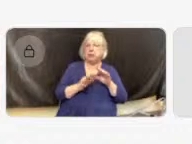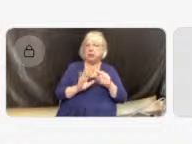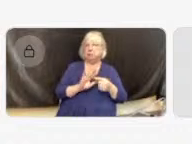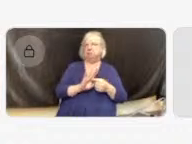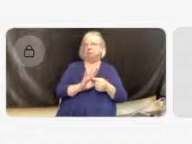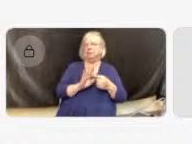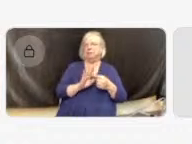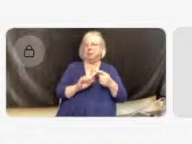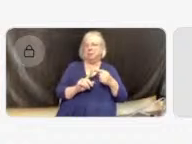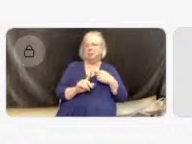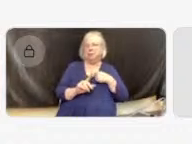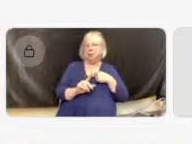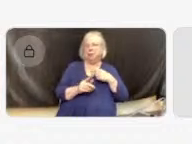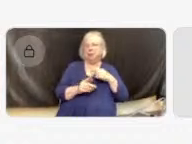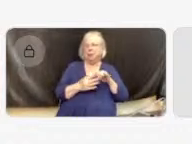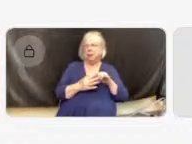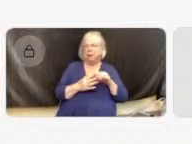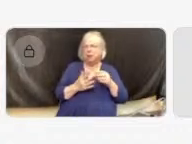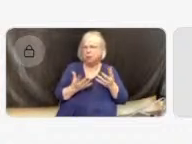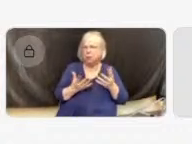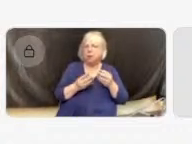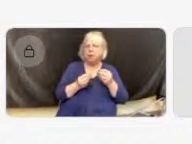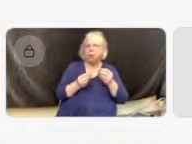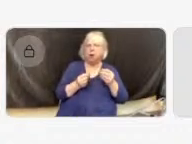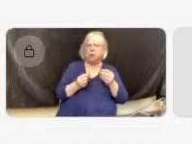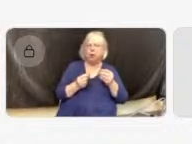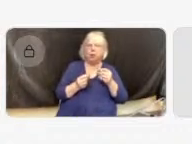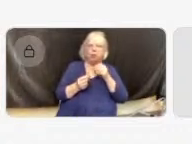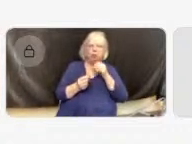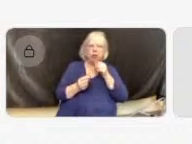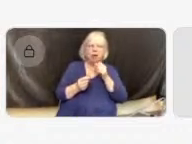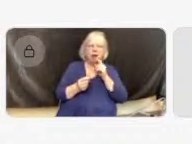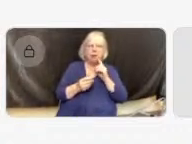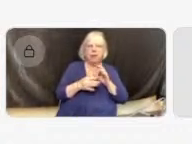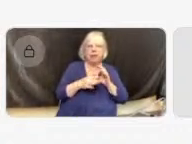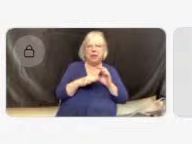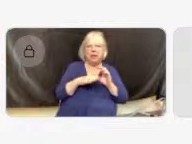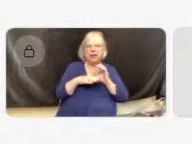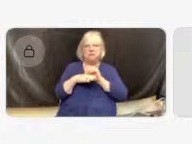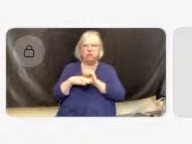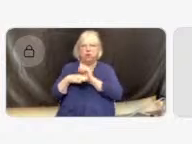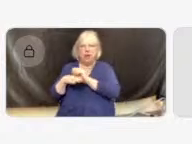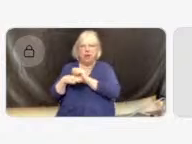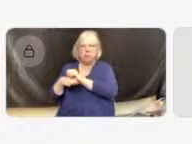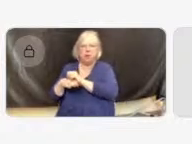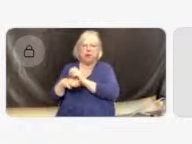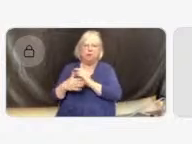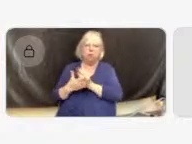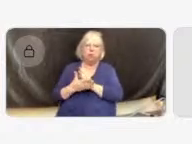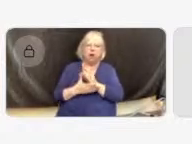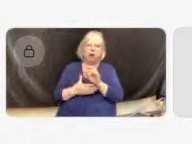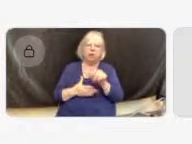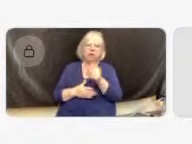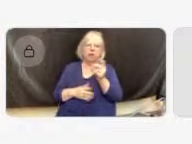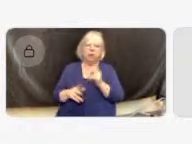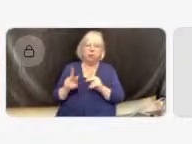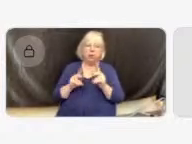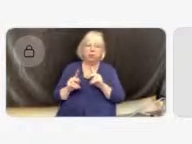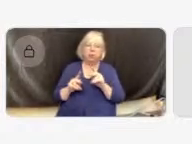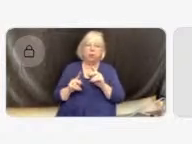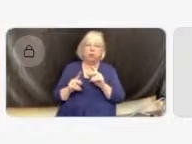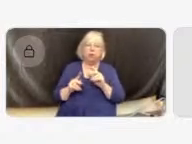is that the property should not be an infringement of the rights of others or